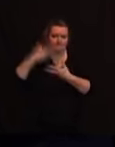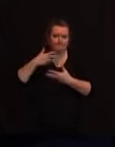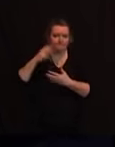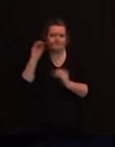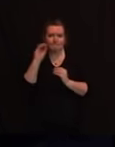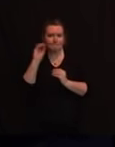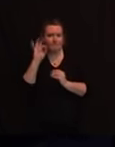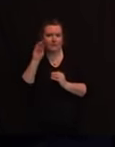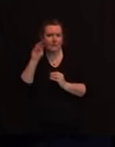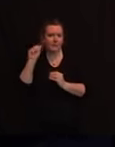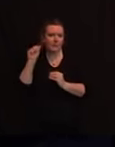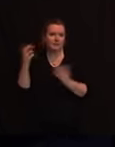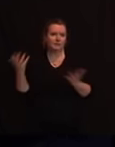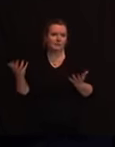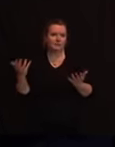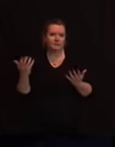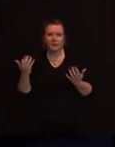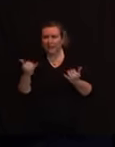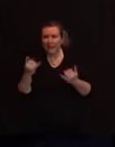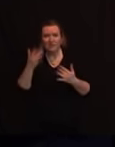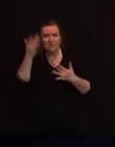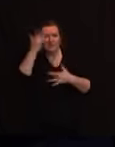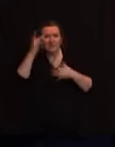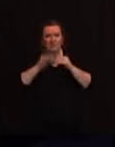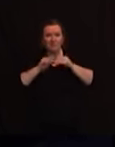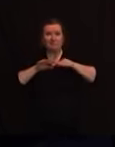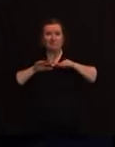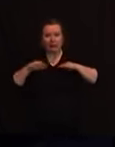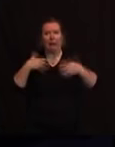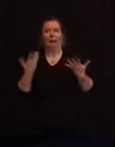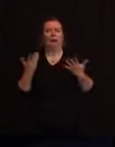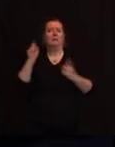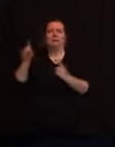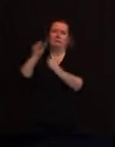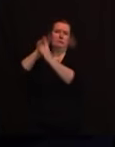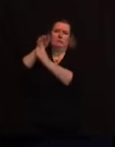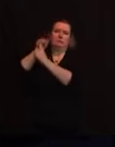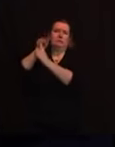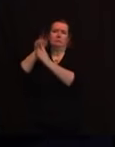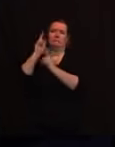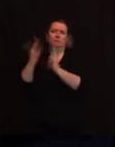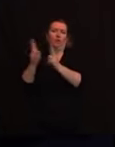pandemic. We need quick decisions, and we need a strategic response.